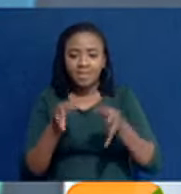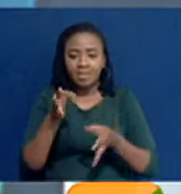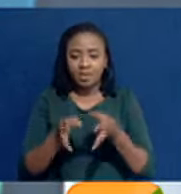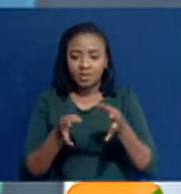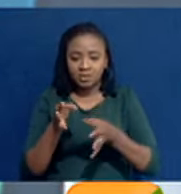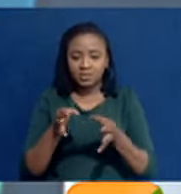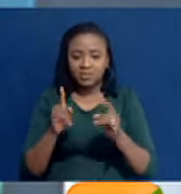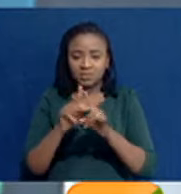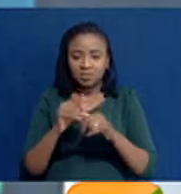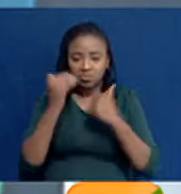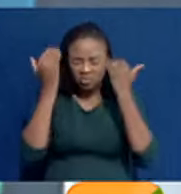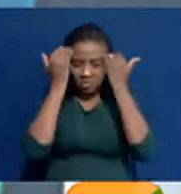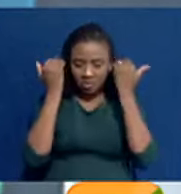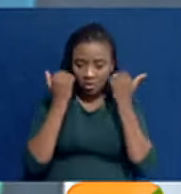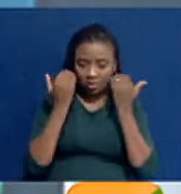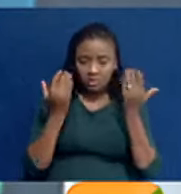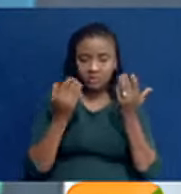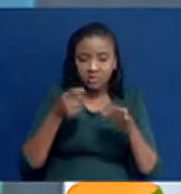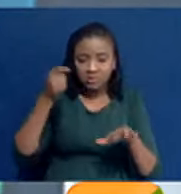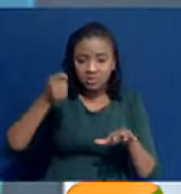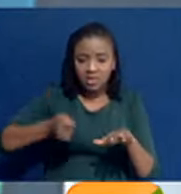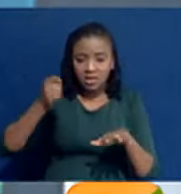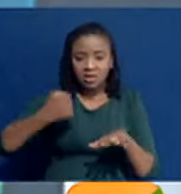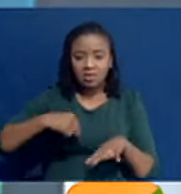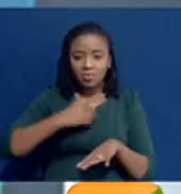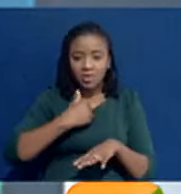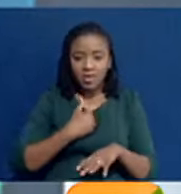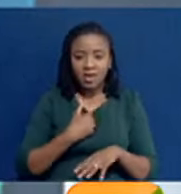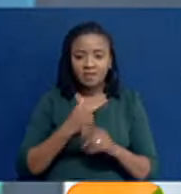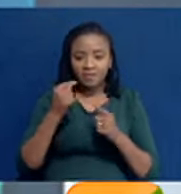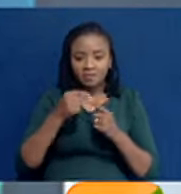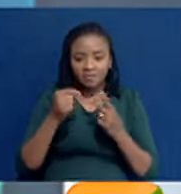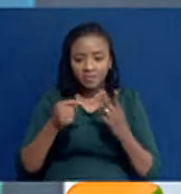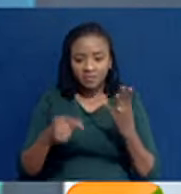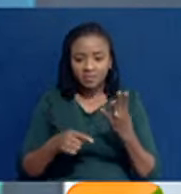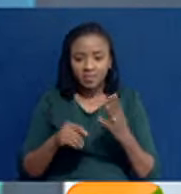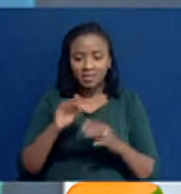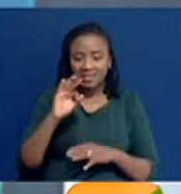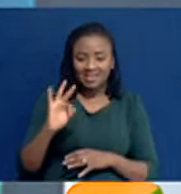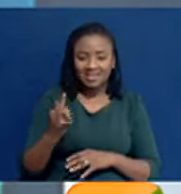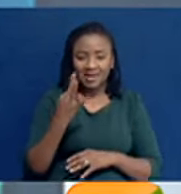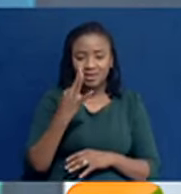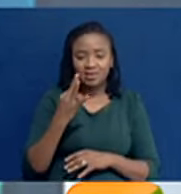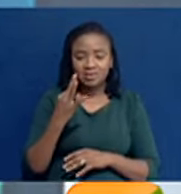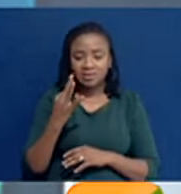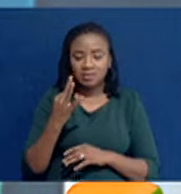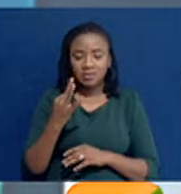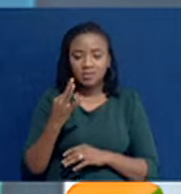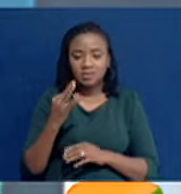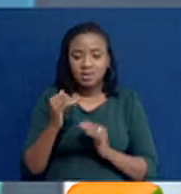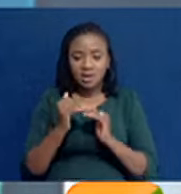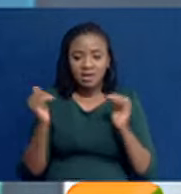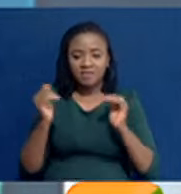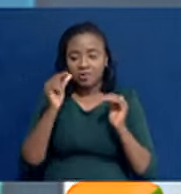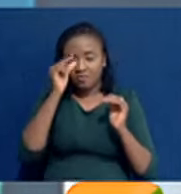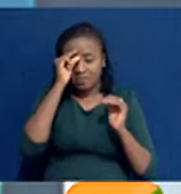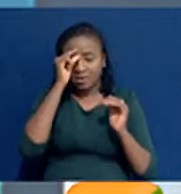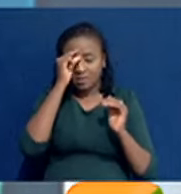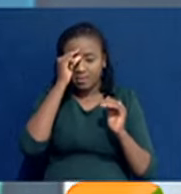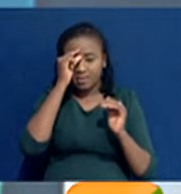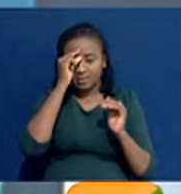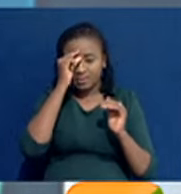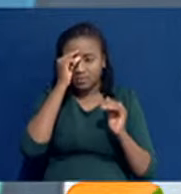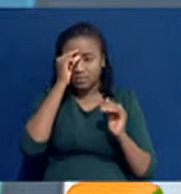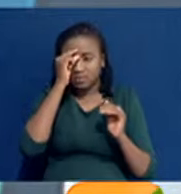courts, the judges. We have the magistrates, the third arm of government. The others are